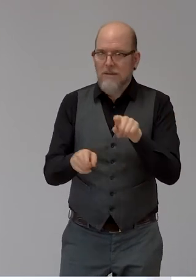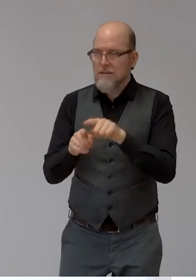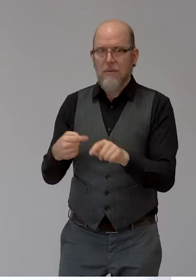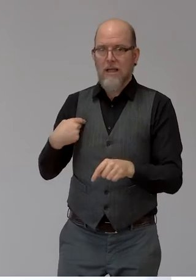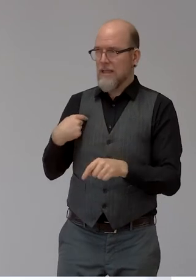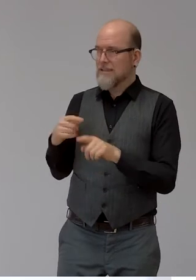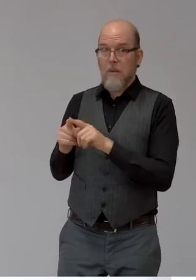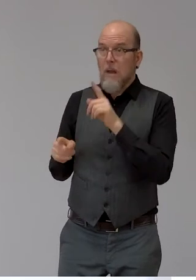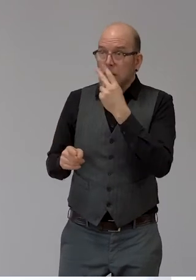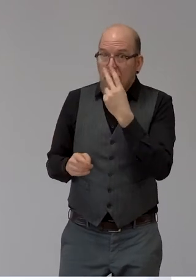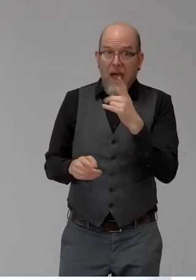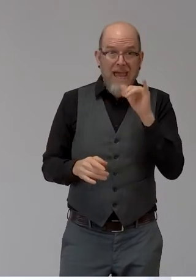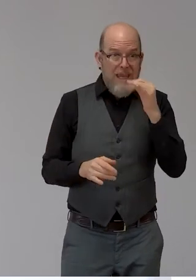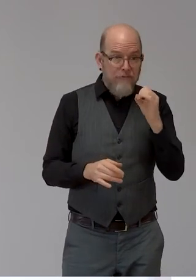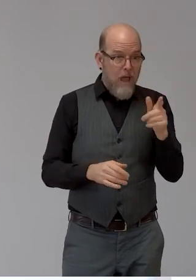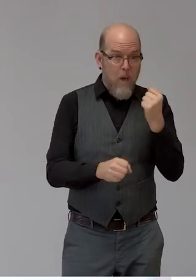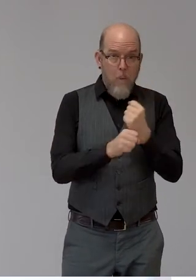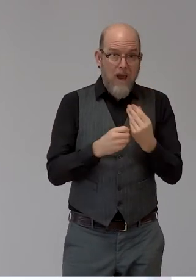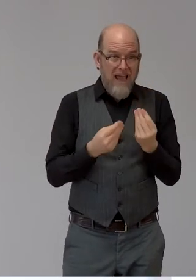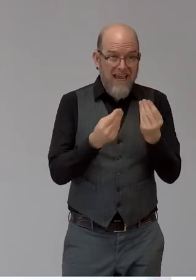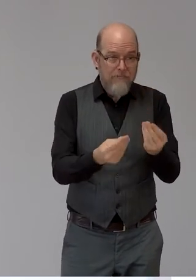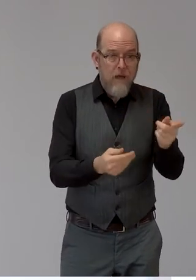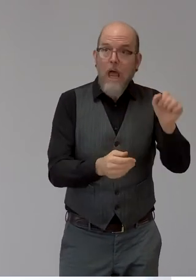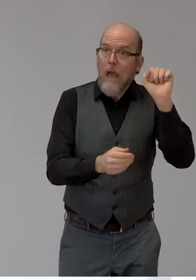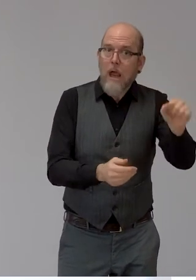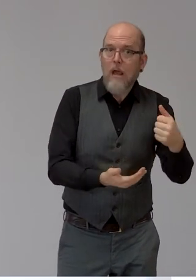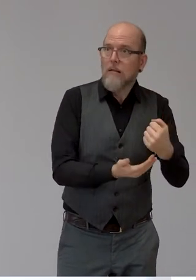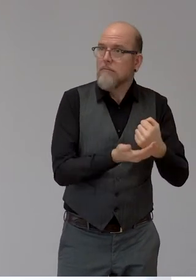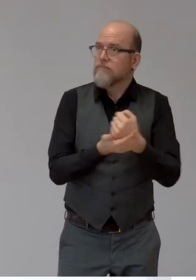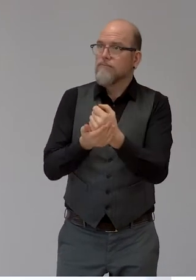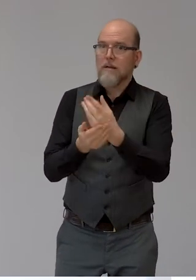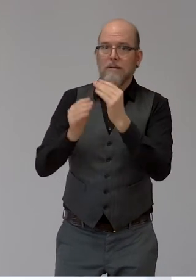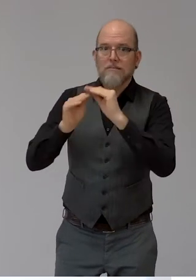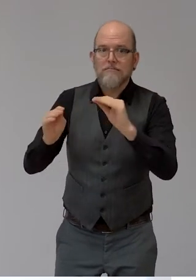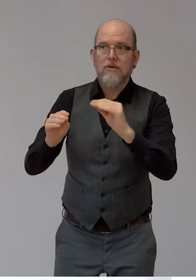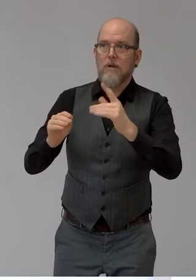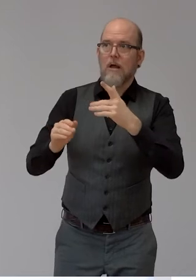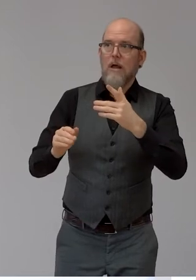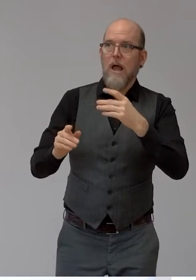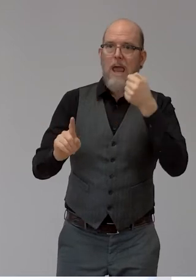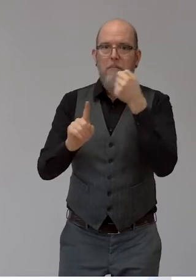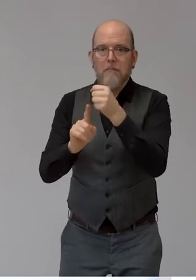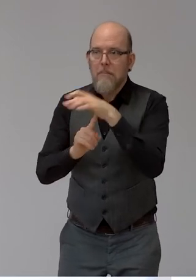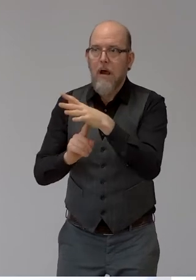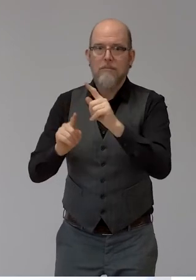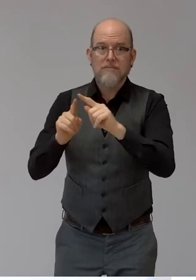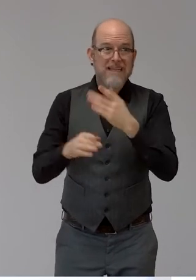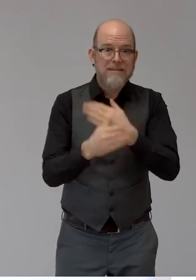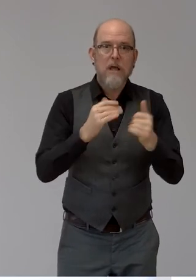with skills, they feel the difference that we all feel. If we don't have a job or